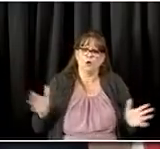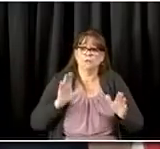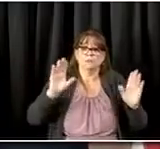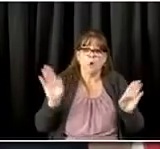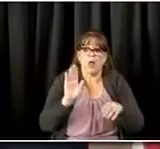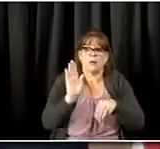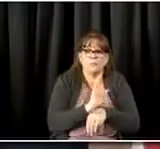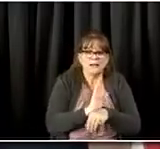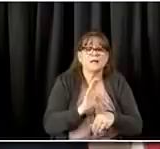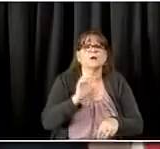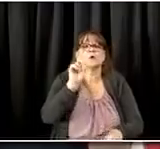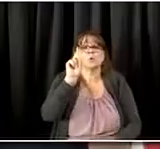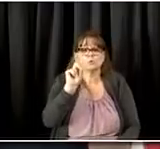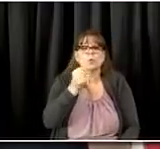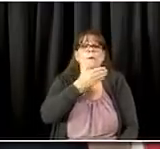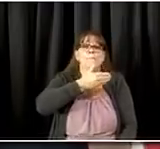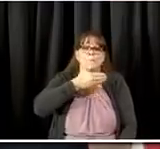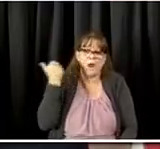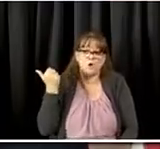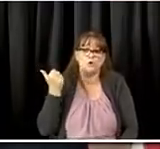requirements of the state.